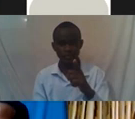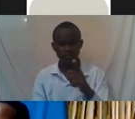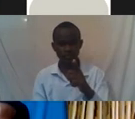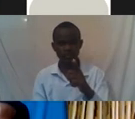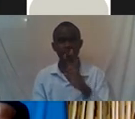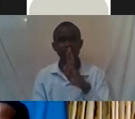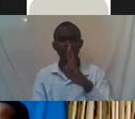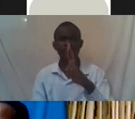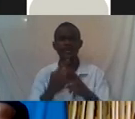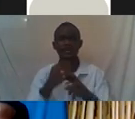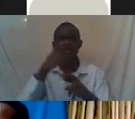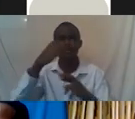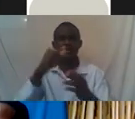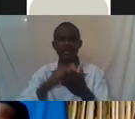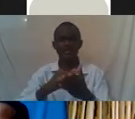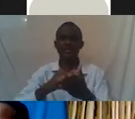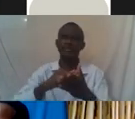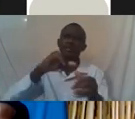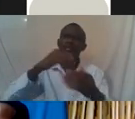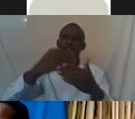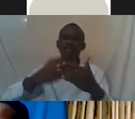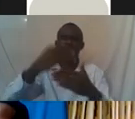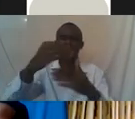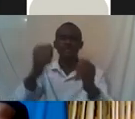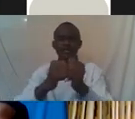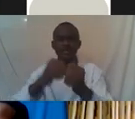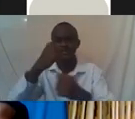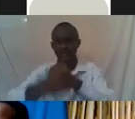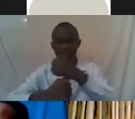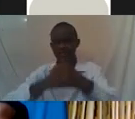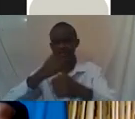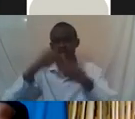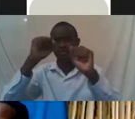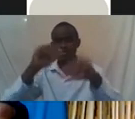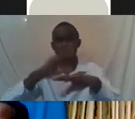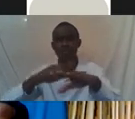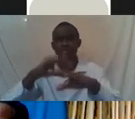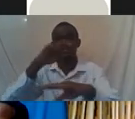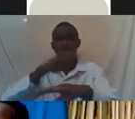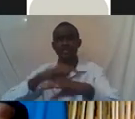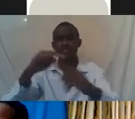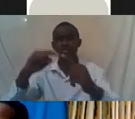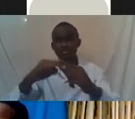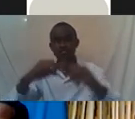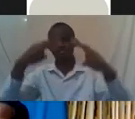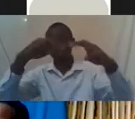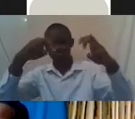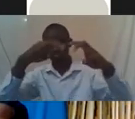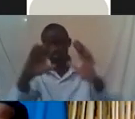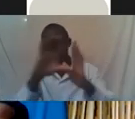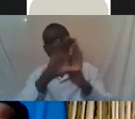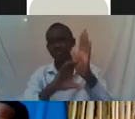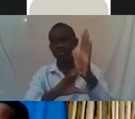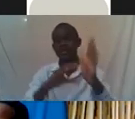saying 10 years on, it is a good time for us to review the Constitution and look at what's not